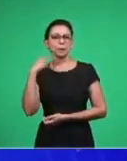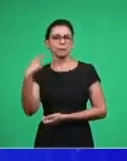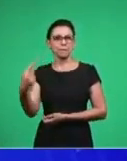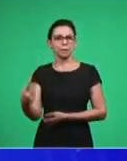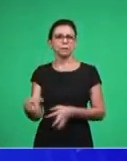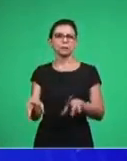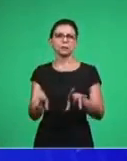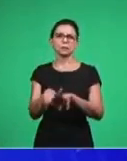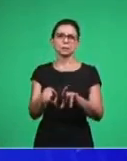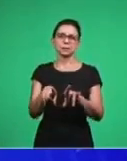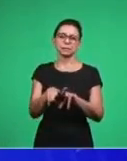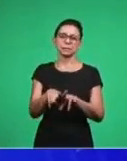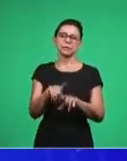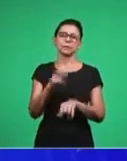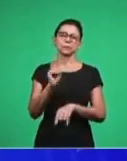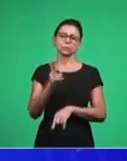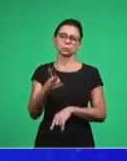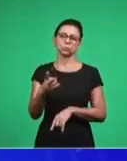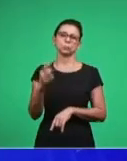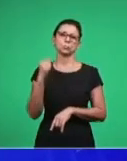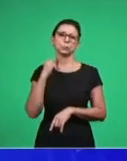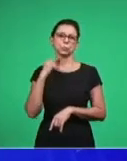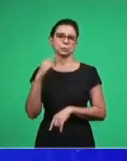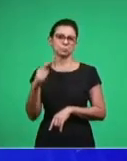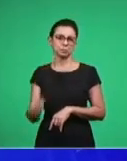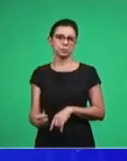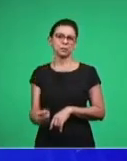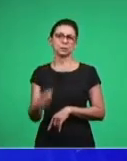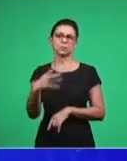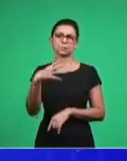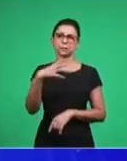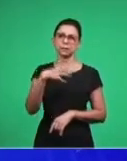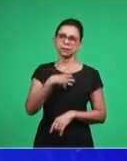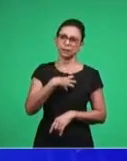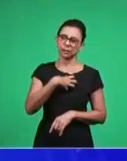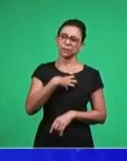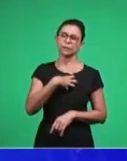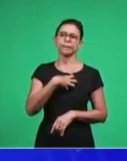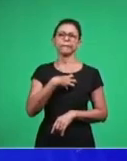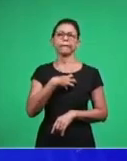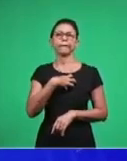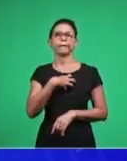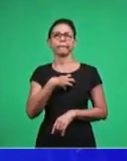Gerais, other cities in Minas Gerais, in Bahia,